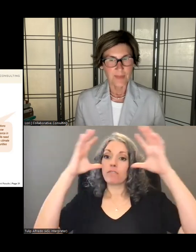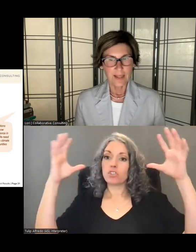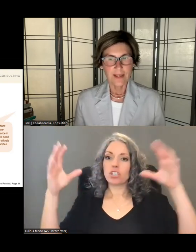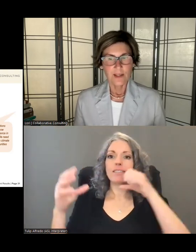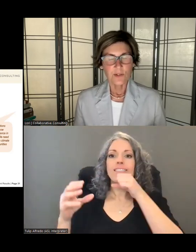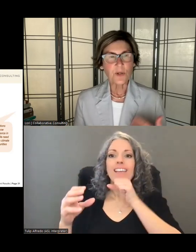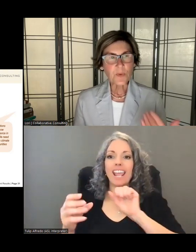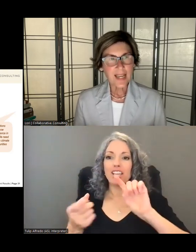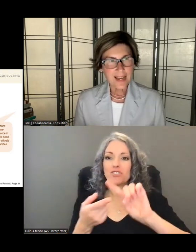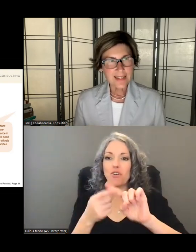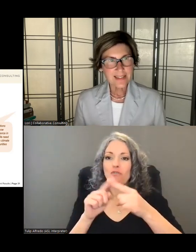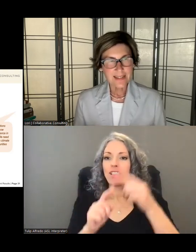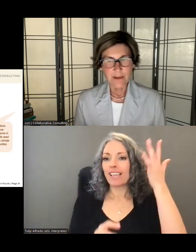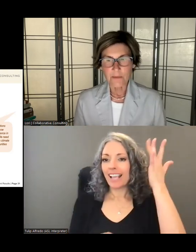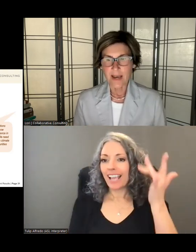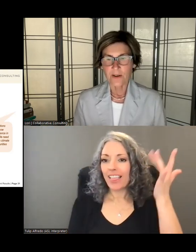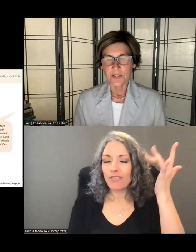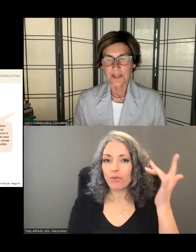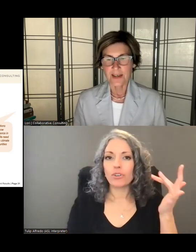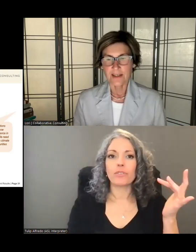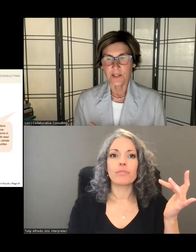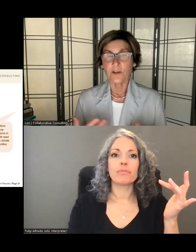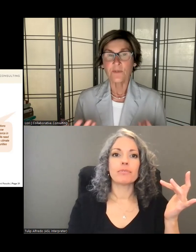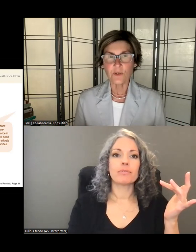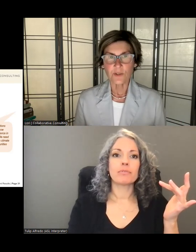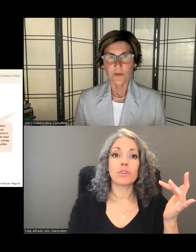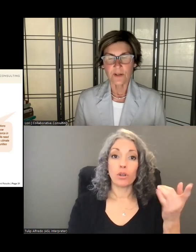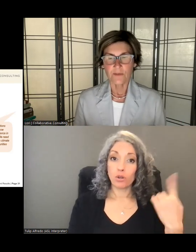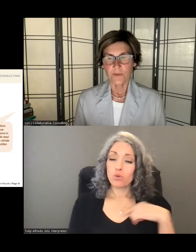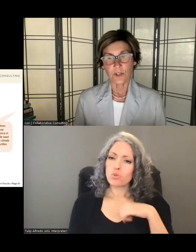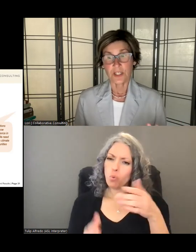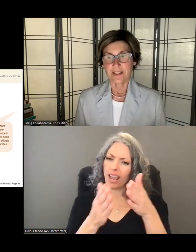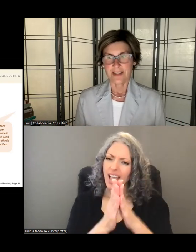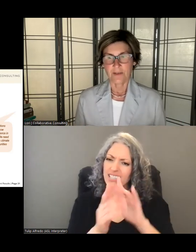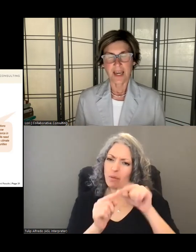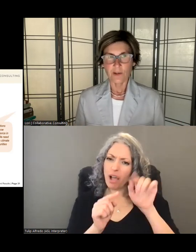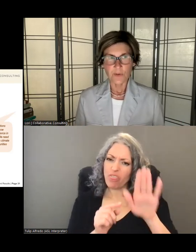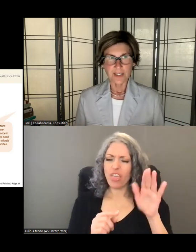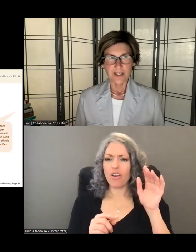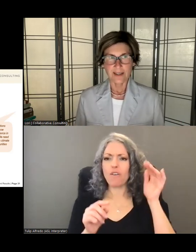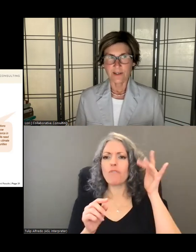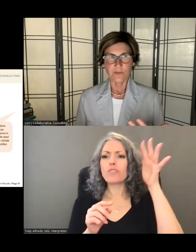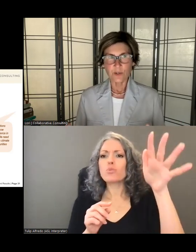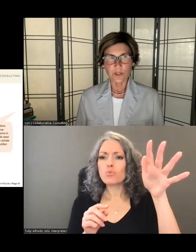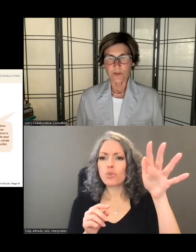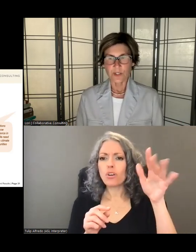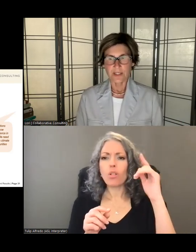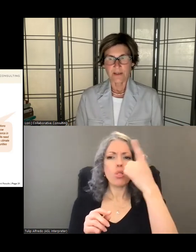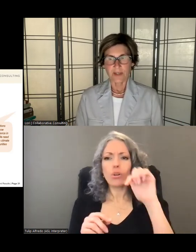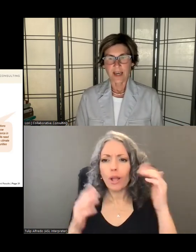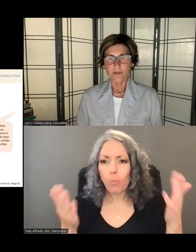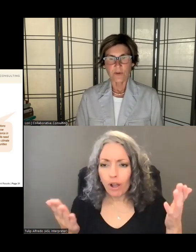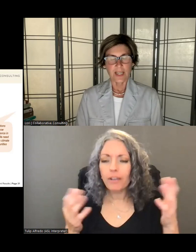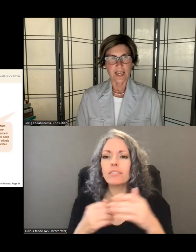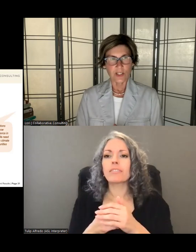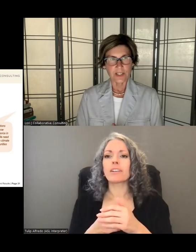California. So when we asked them about their future versions of a California and their future versions